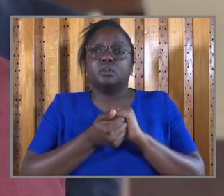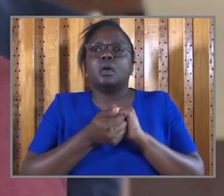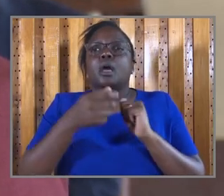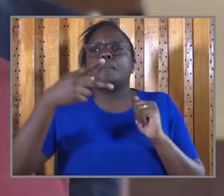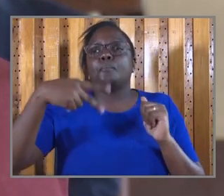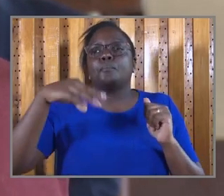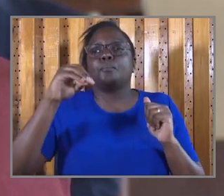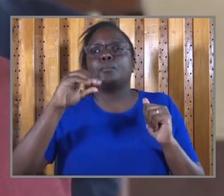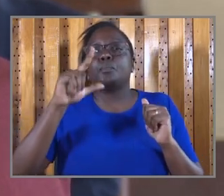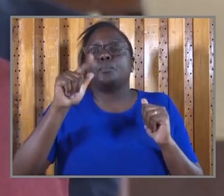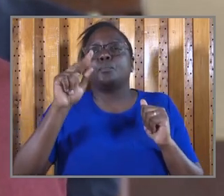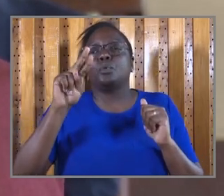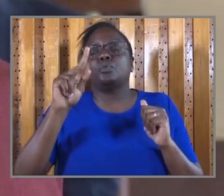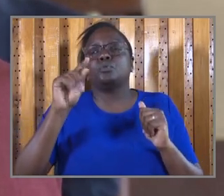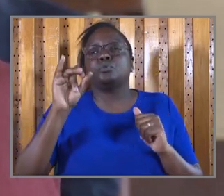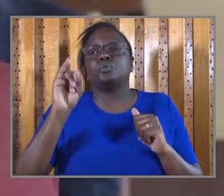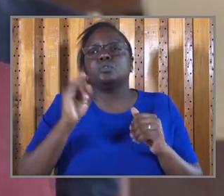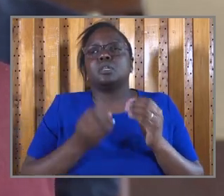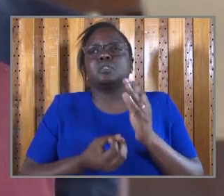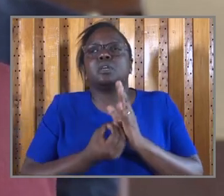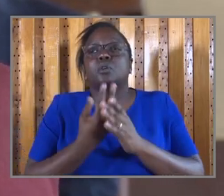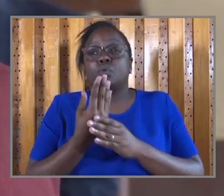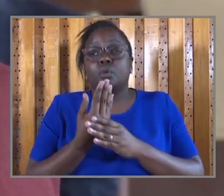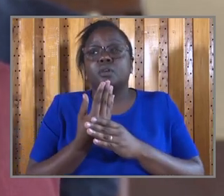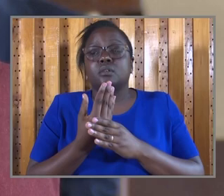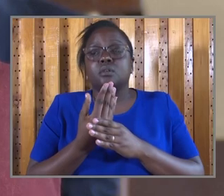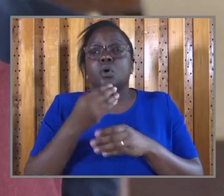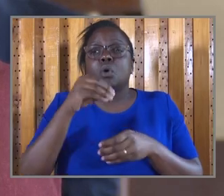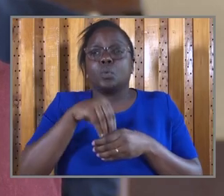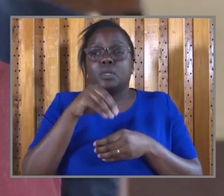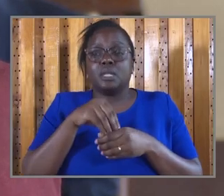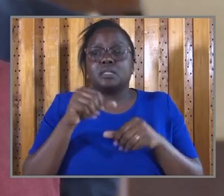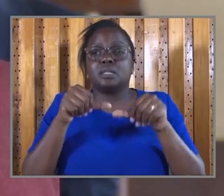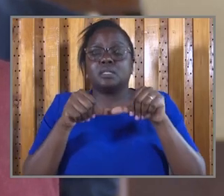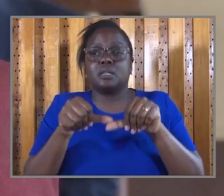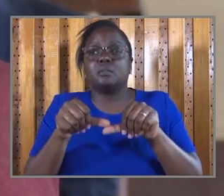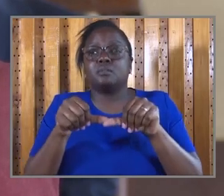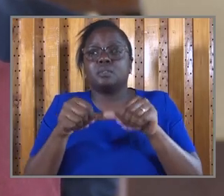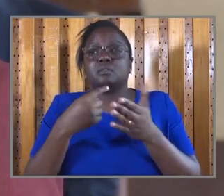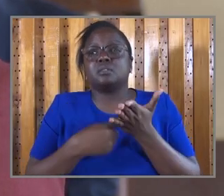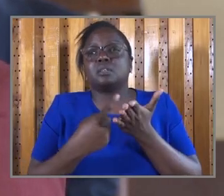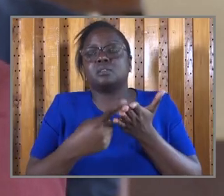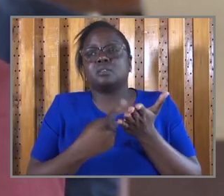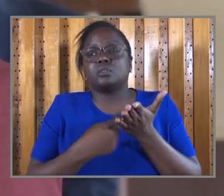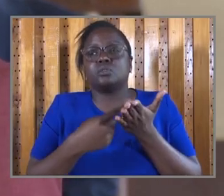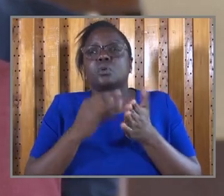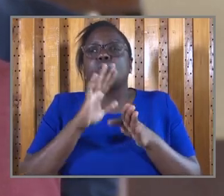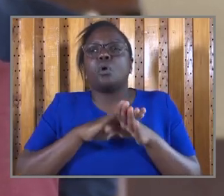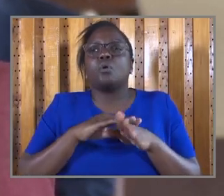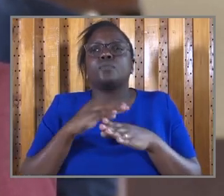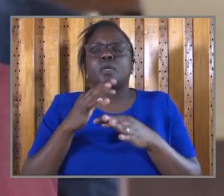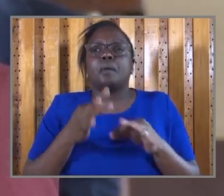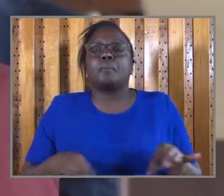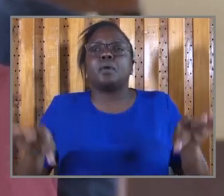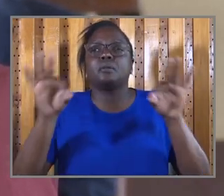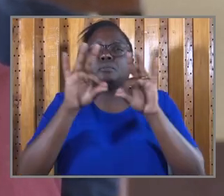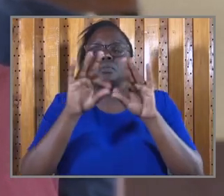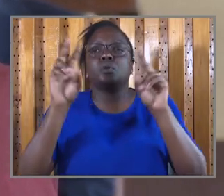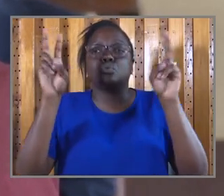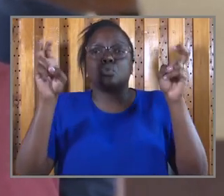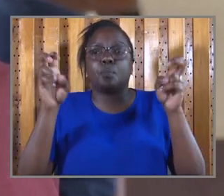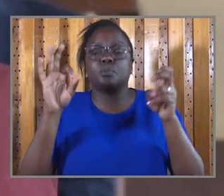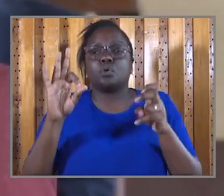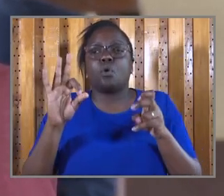pollution, there is a growing momentum within sustainability discussion on the critical topic of